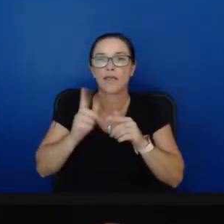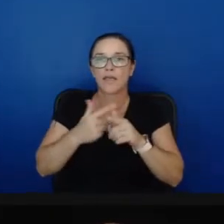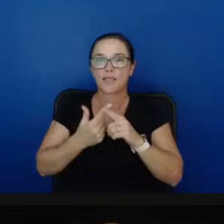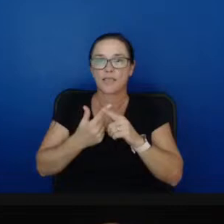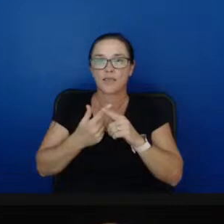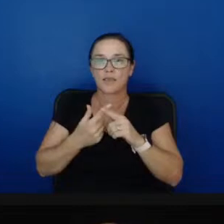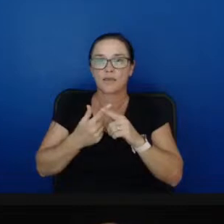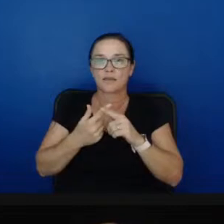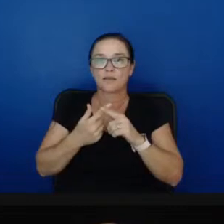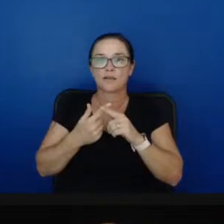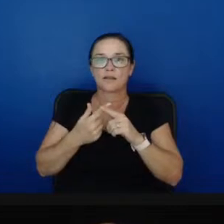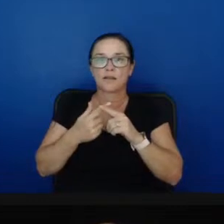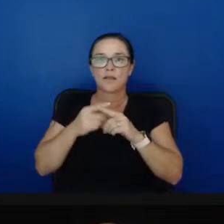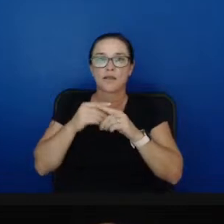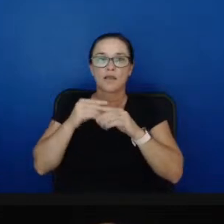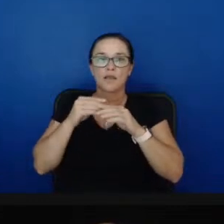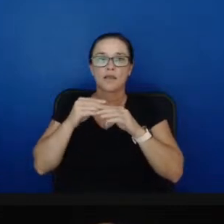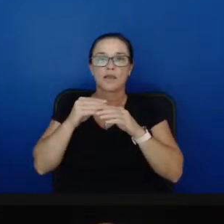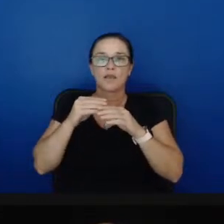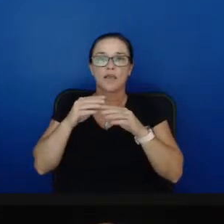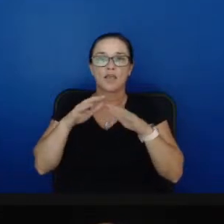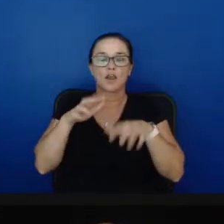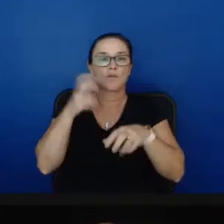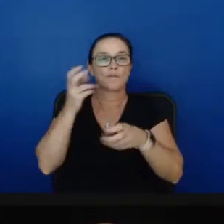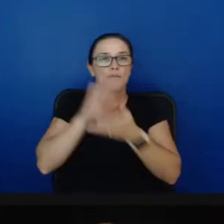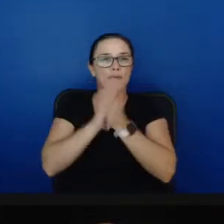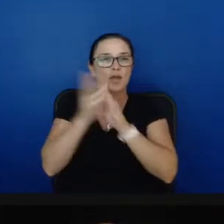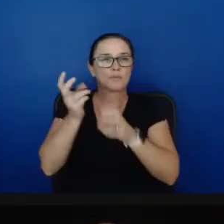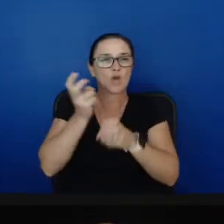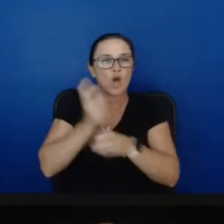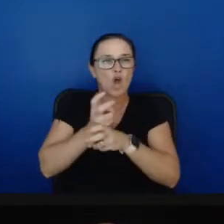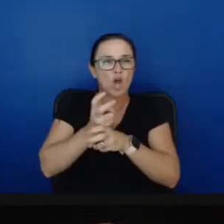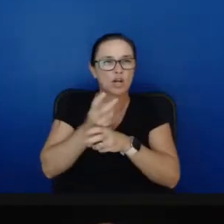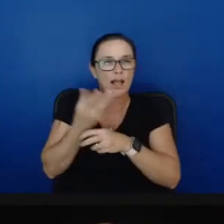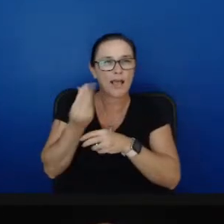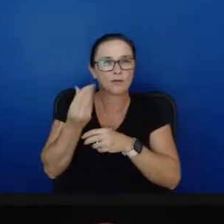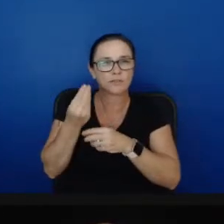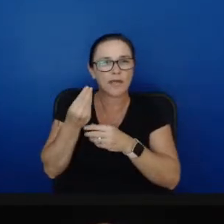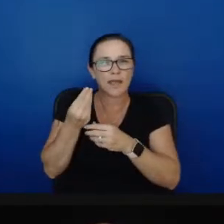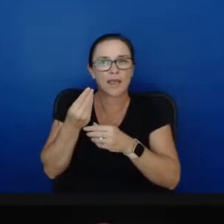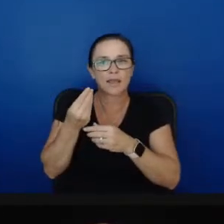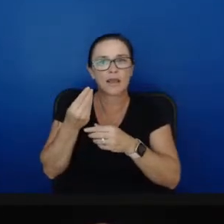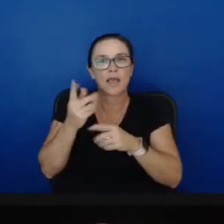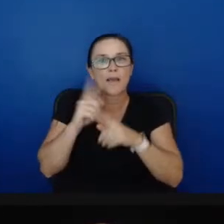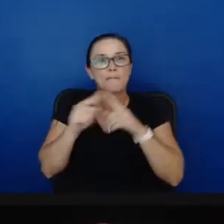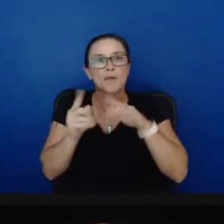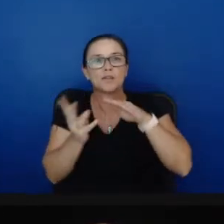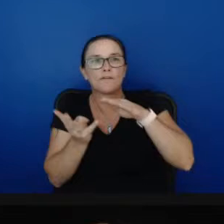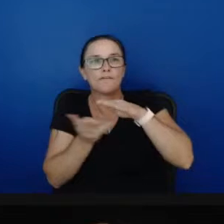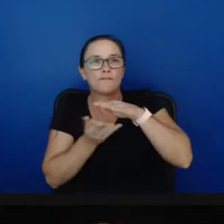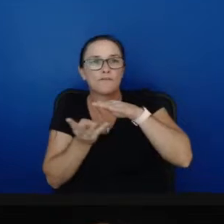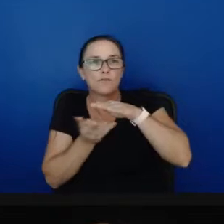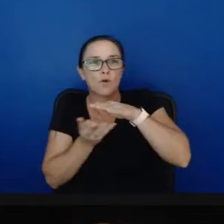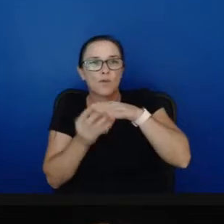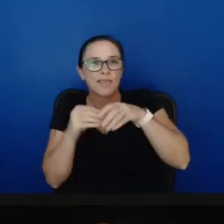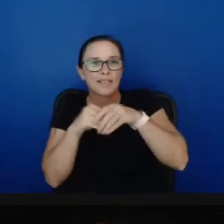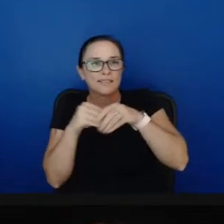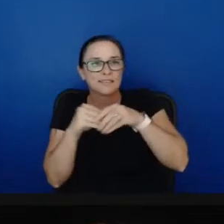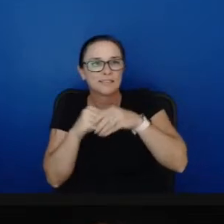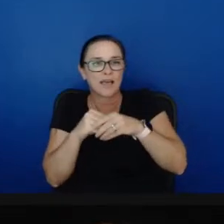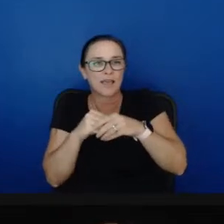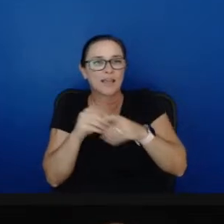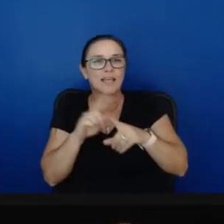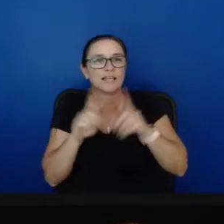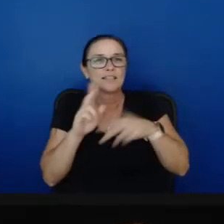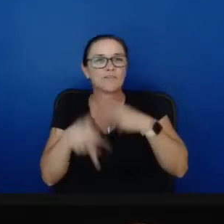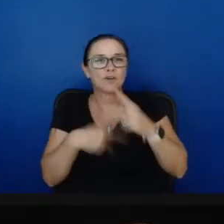advances and hardens on the outside, but keeps flowing on the inside, it swells. That's also called inflation. Different